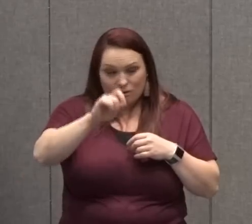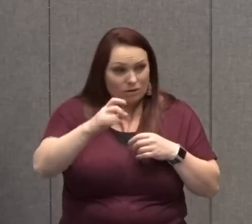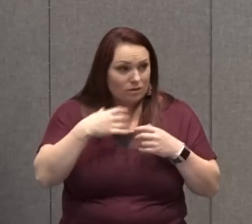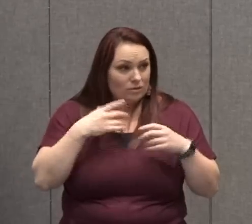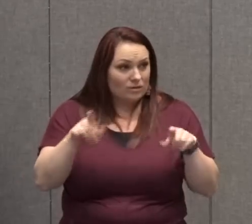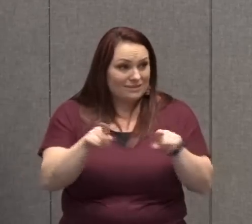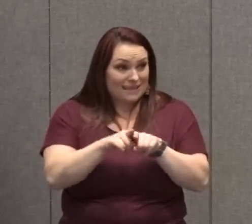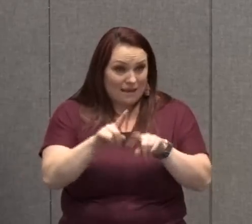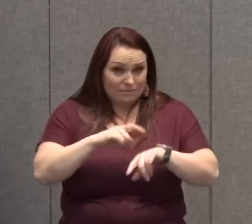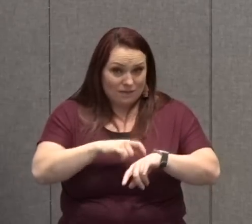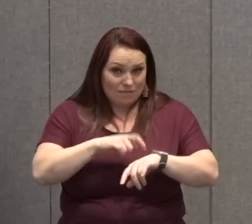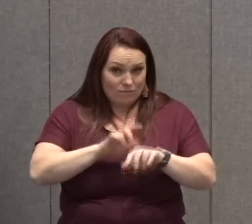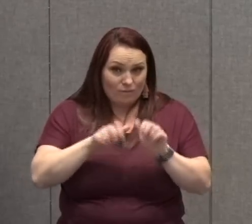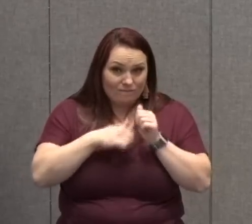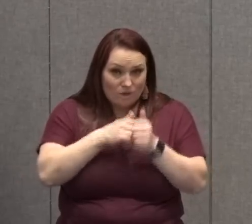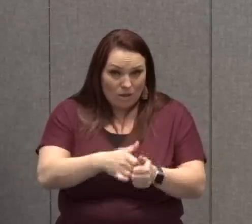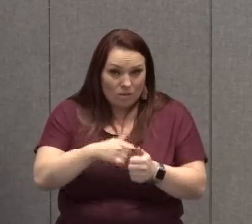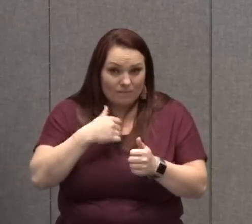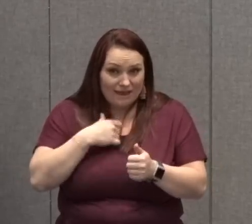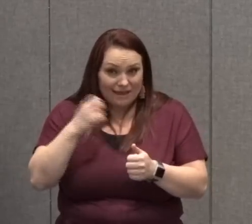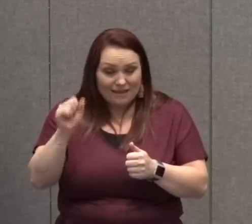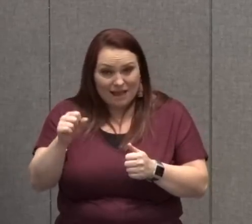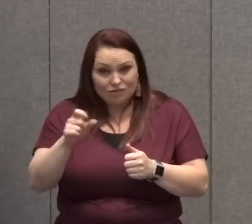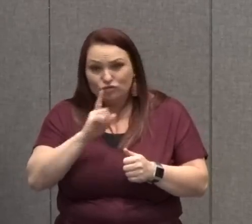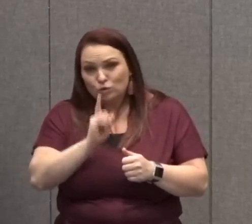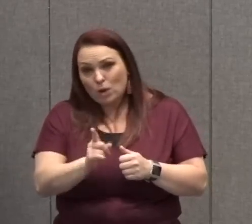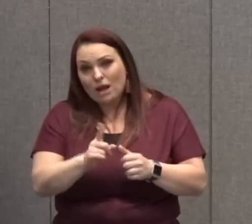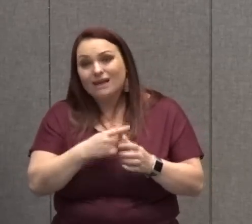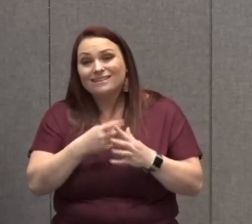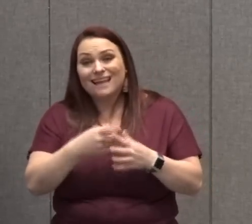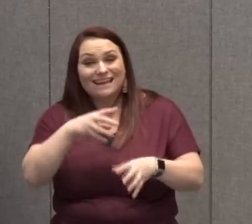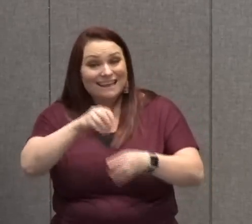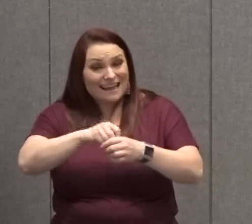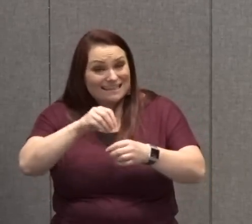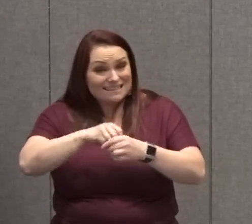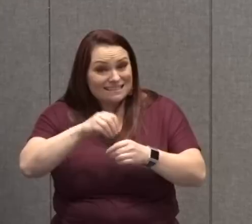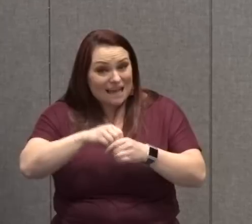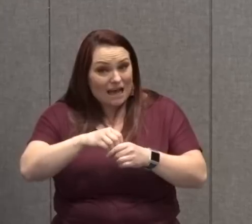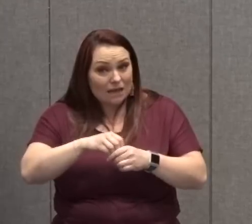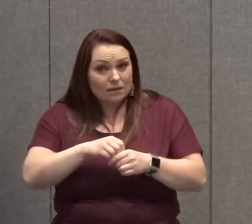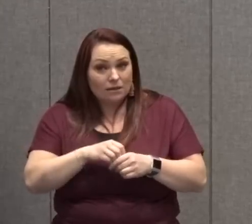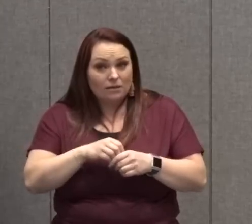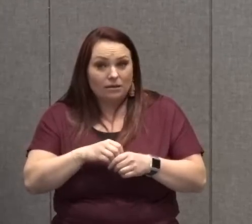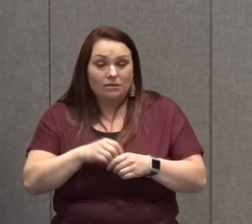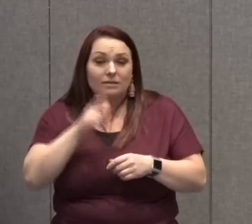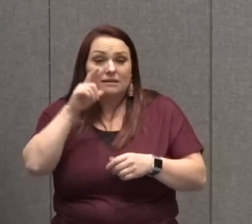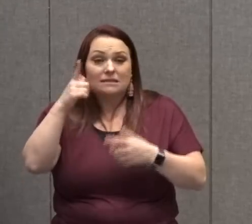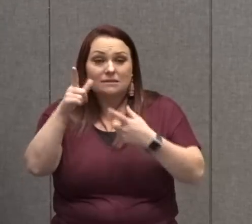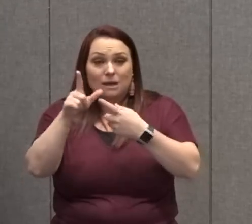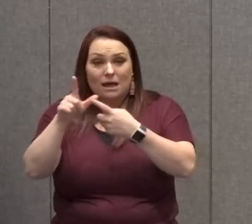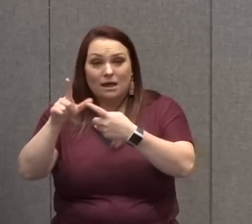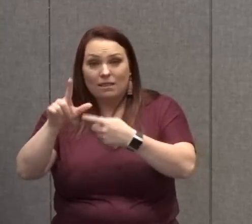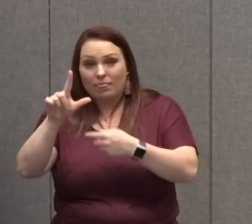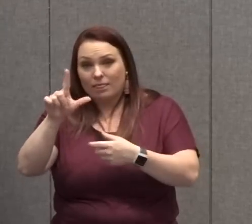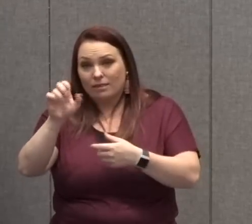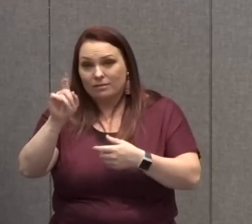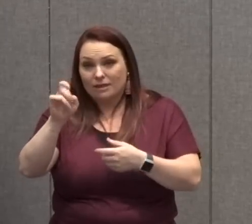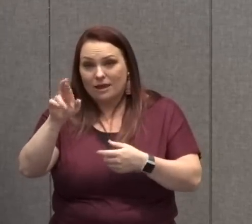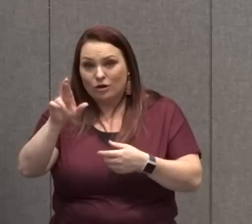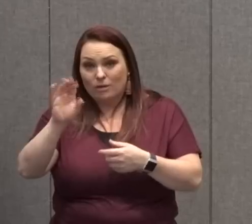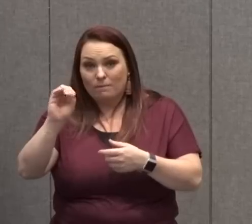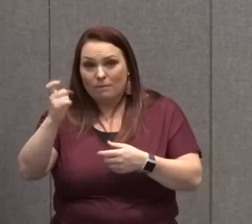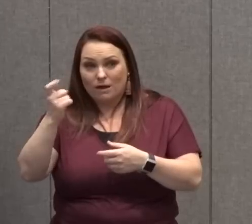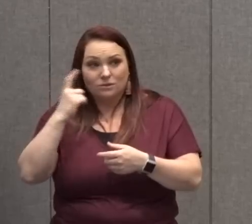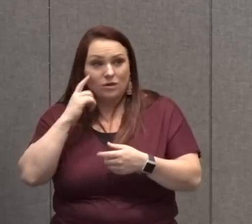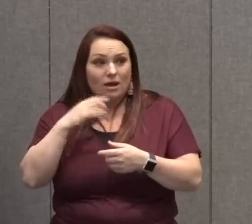it at the same time? would you like to follow me? sure and then inside this this is my letter box so I drew